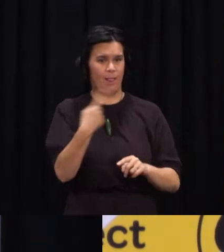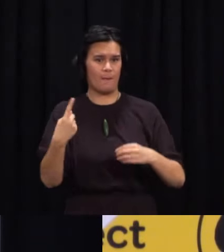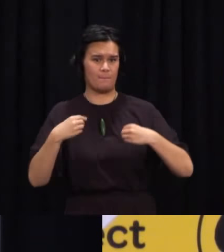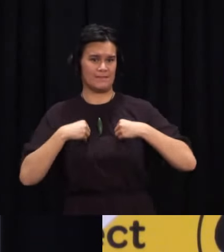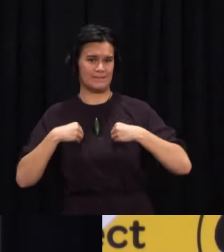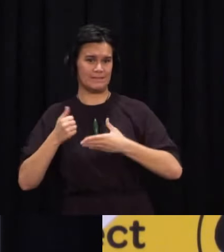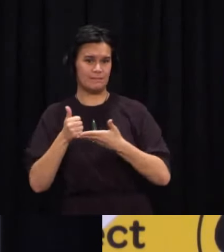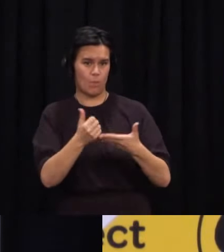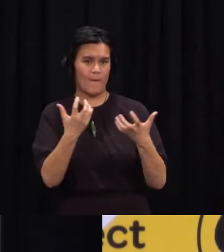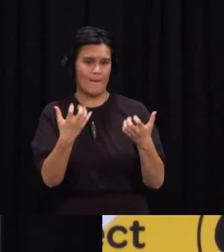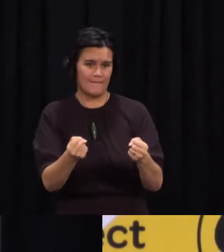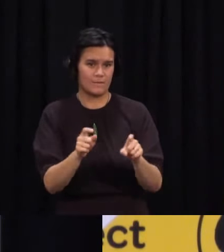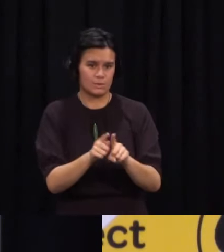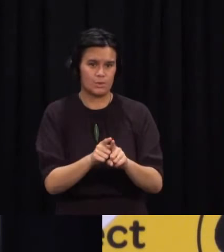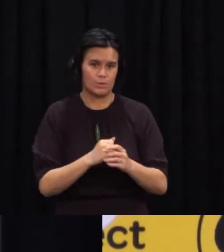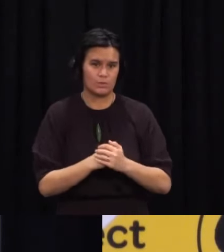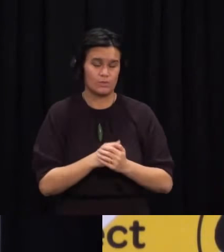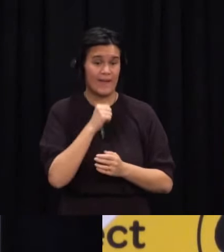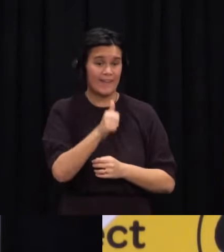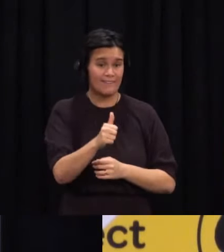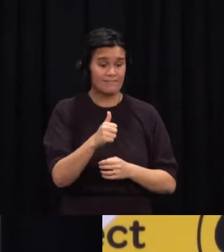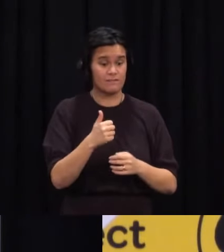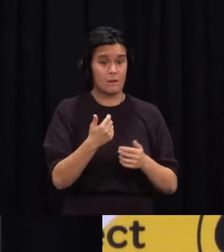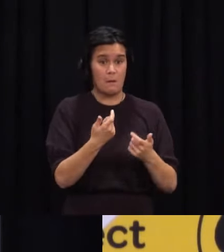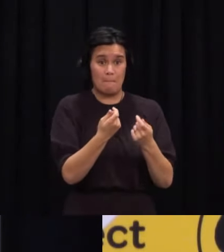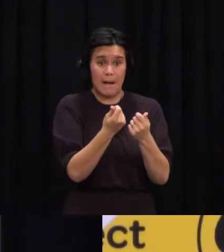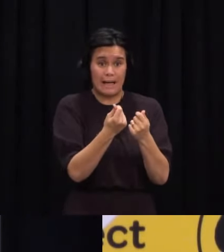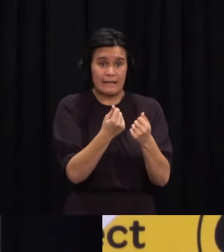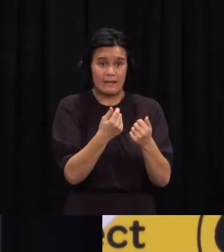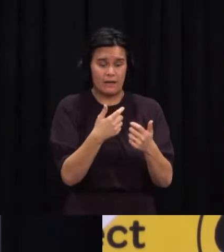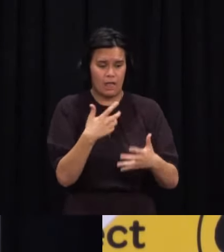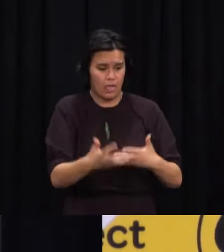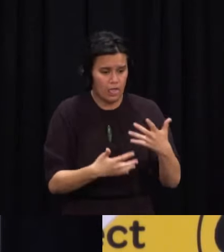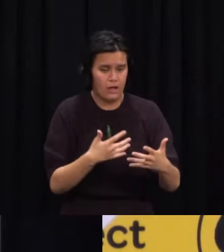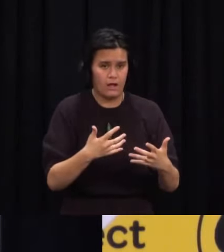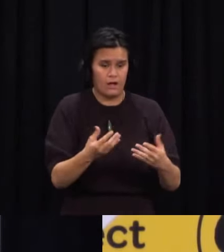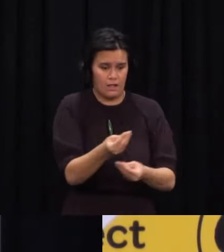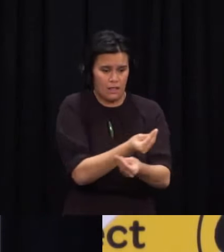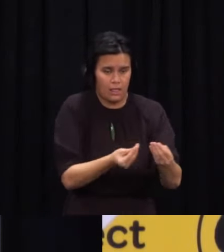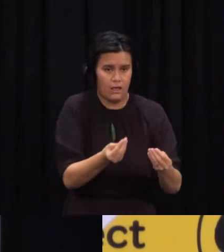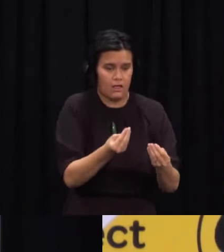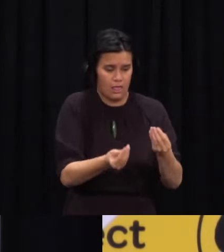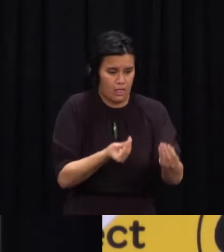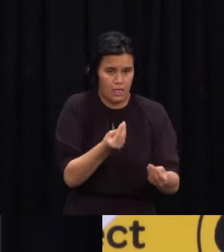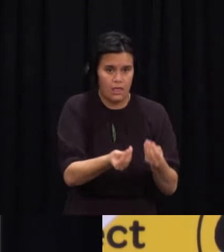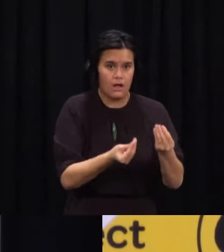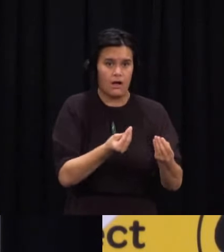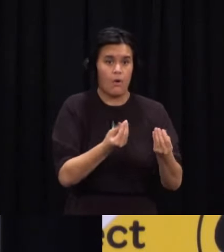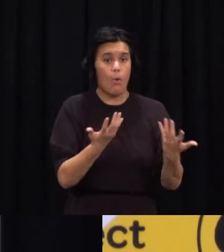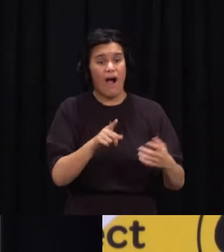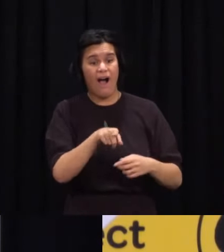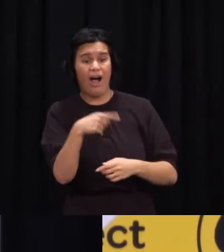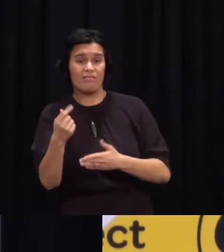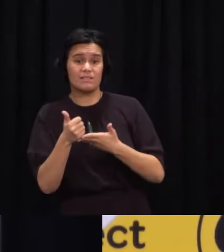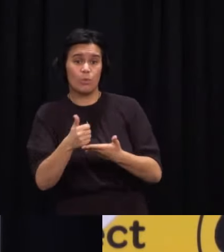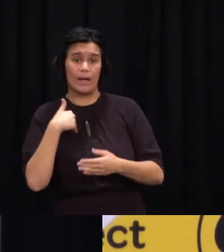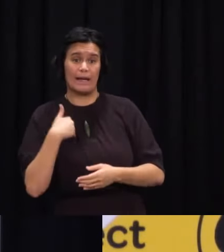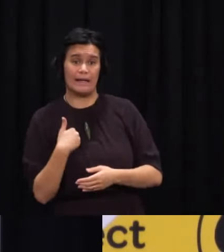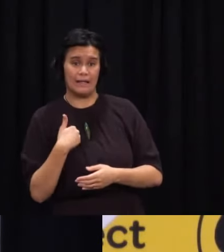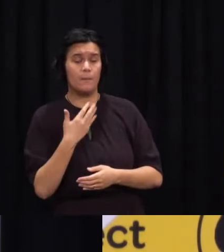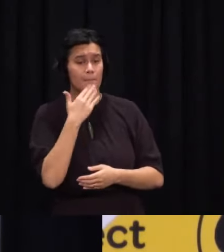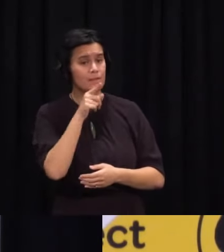support, either practical financial support as a business, or just support to get through, please do reach out to